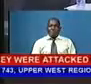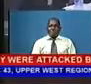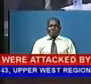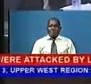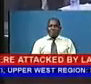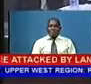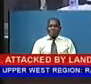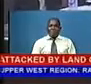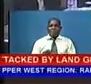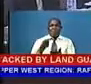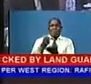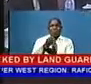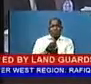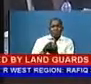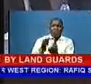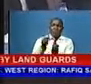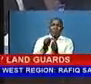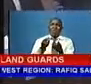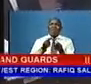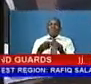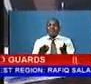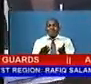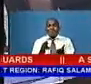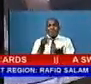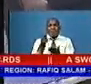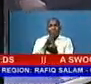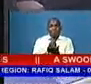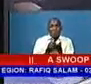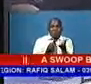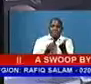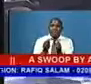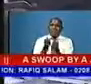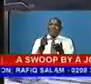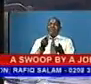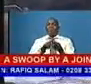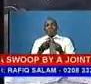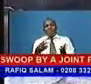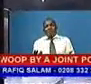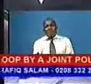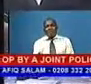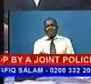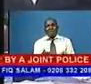We have a document without any exhibit numbers at all, being moved from one category to the other.